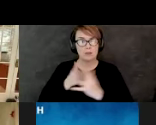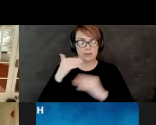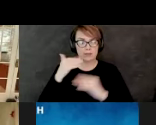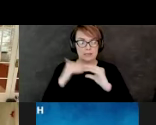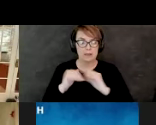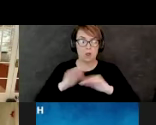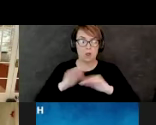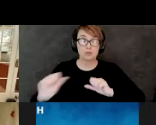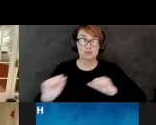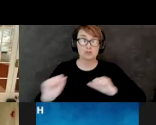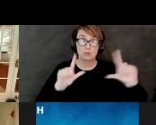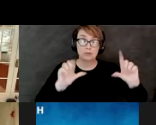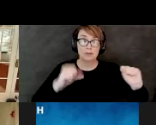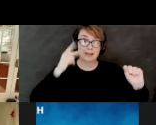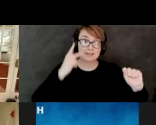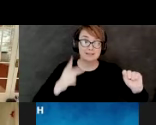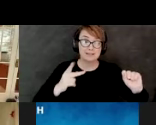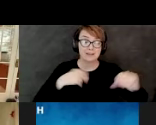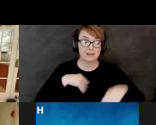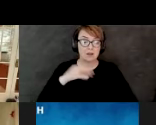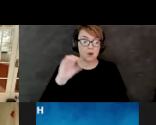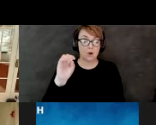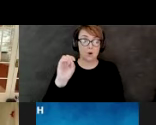email address. It is